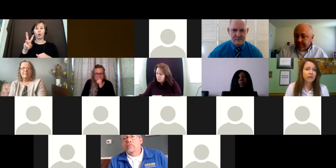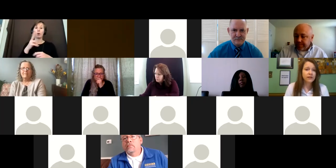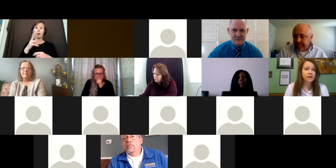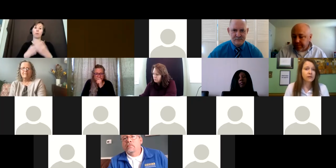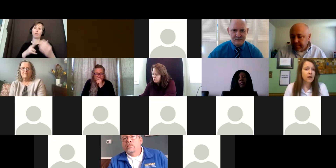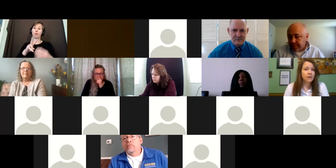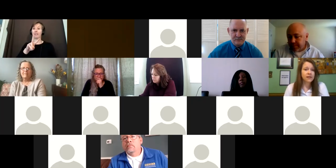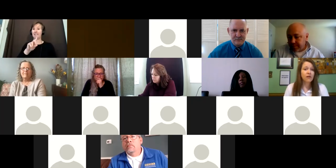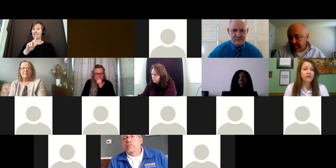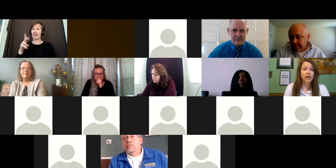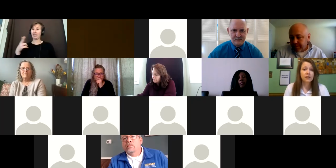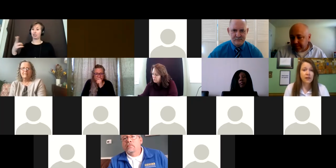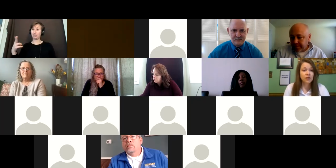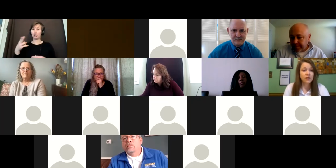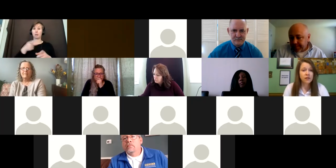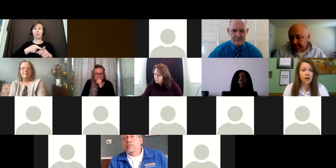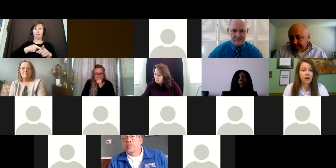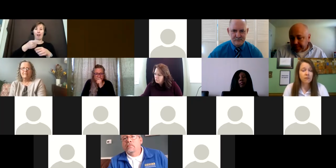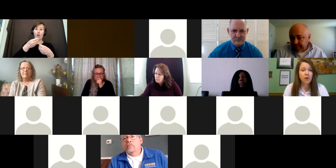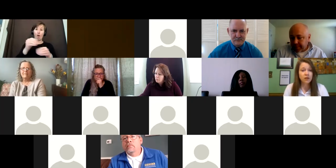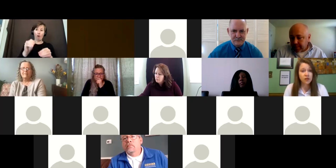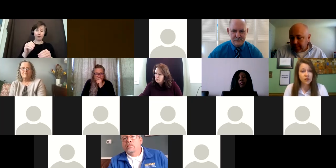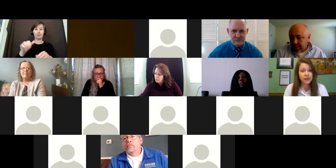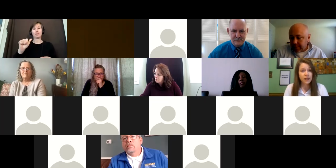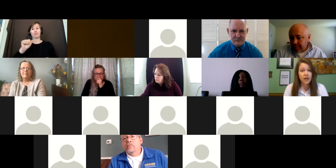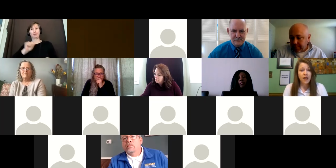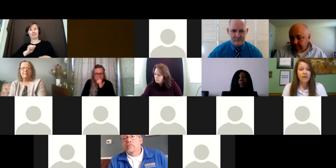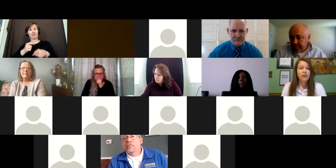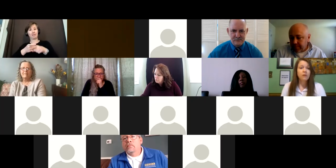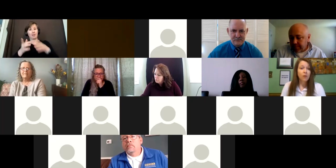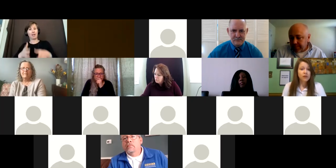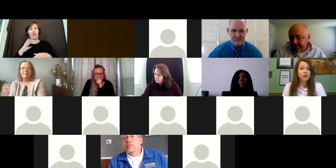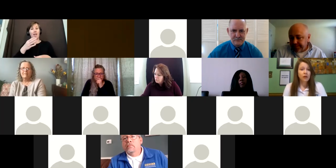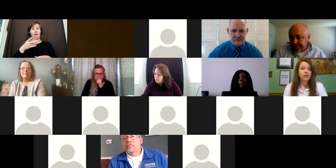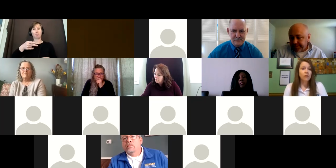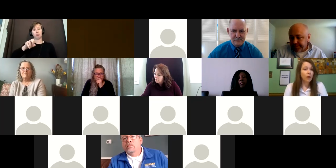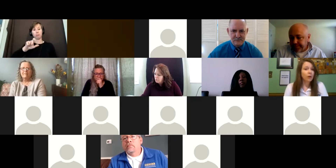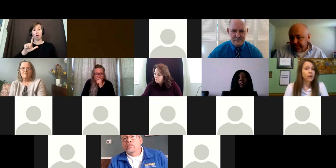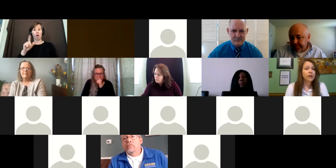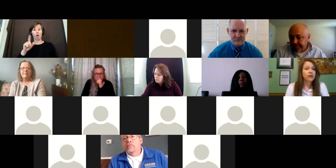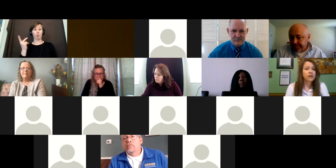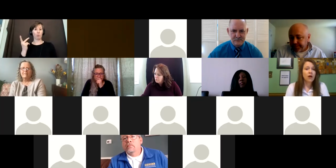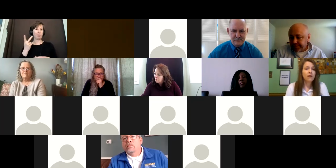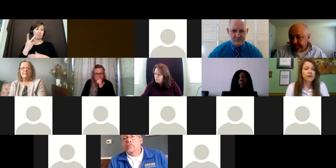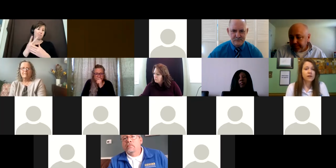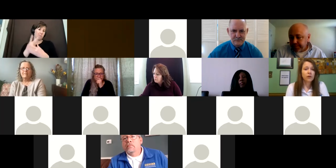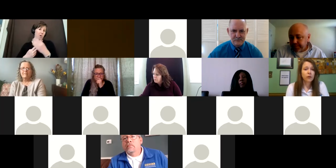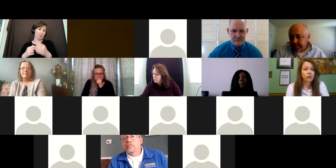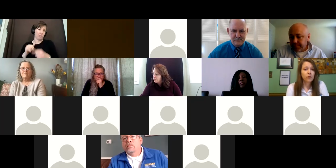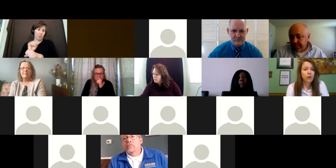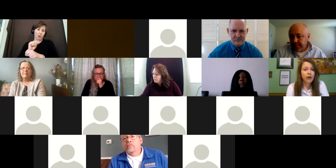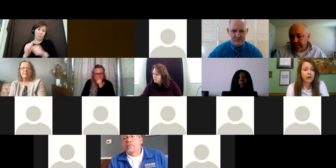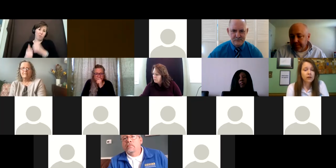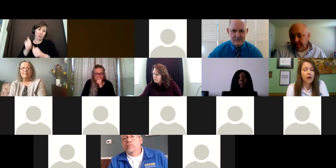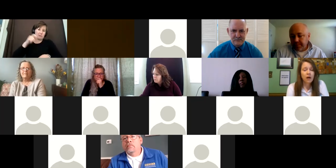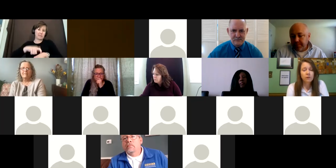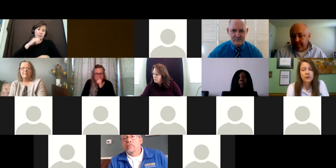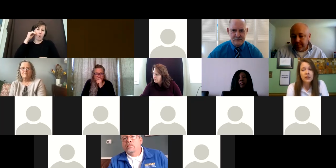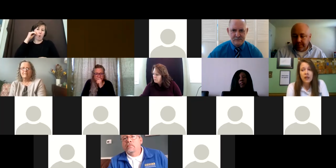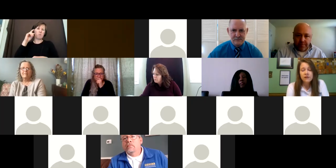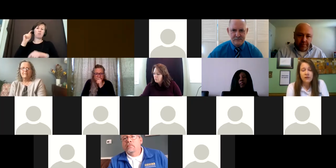main office, myself and the specialist, Paul Stussy, have been mostly working from home, going into the office only when